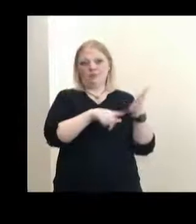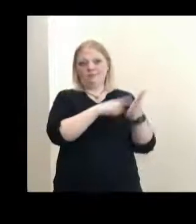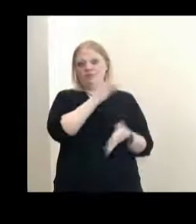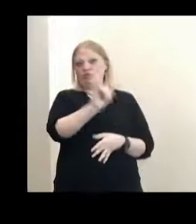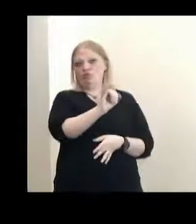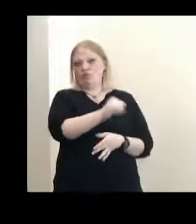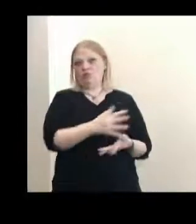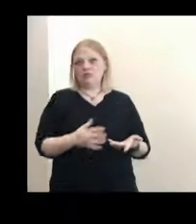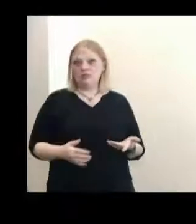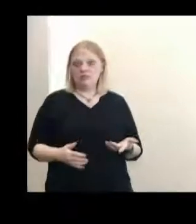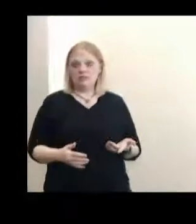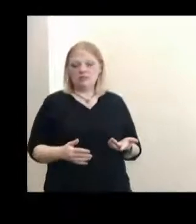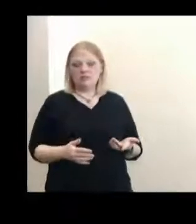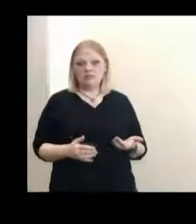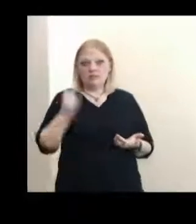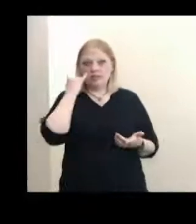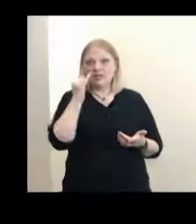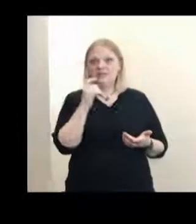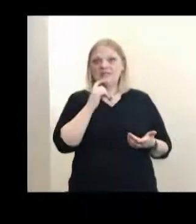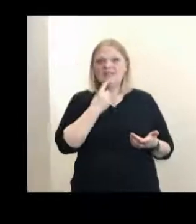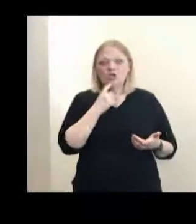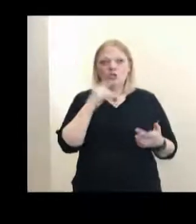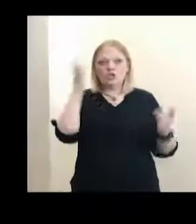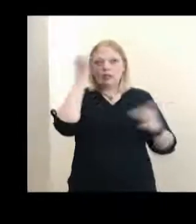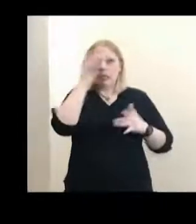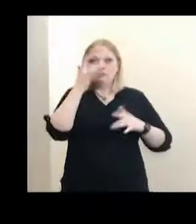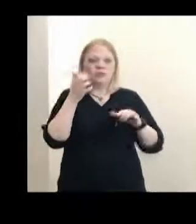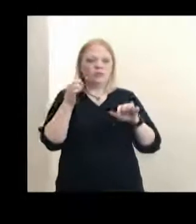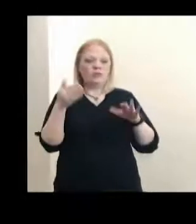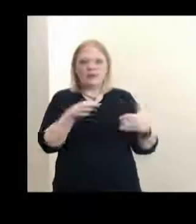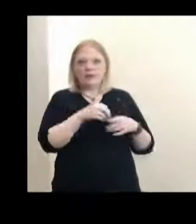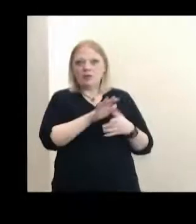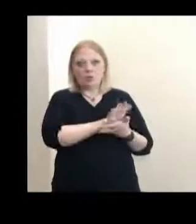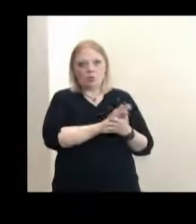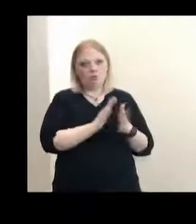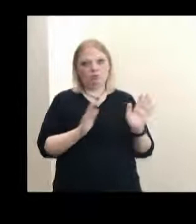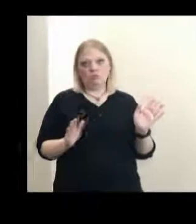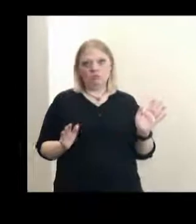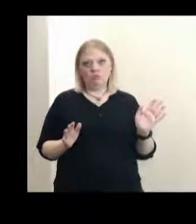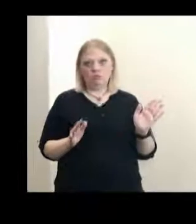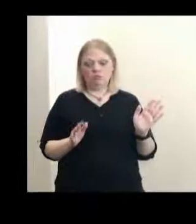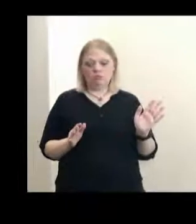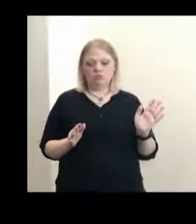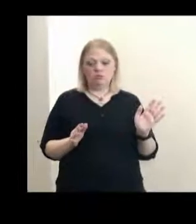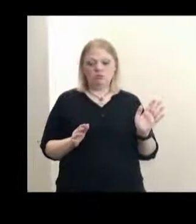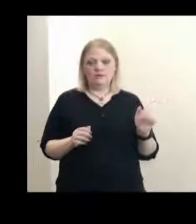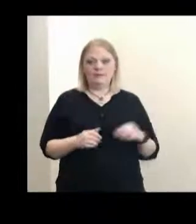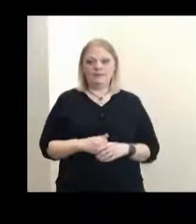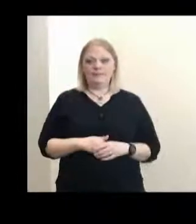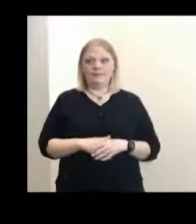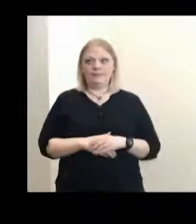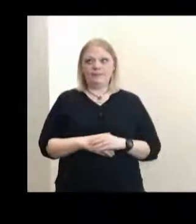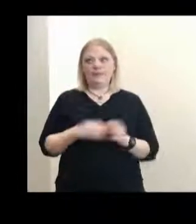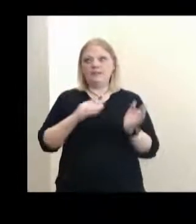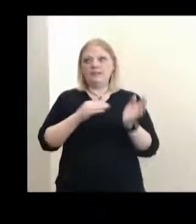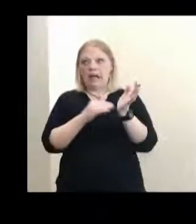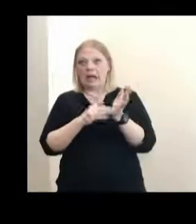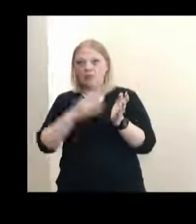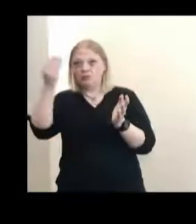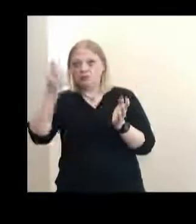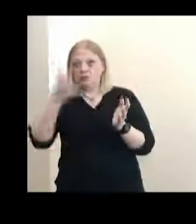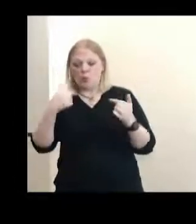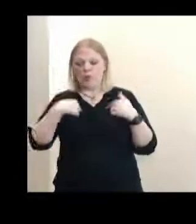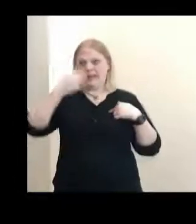of a major illness or death in school. And I would just note that we've been told, Dr. Burstein's been told, I've been